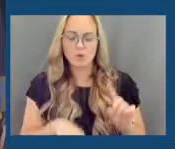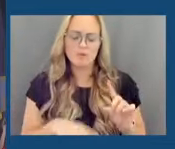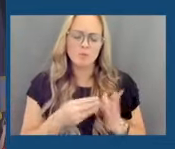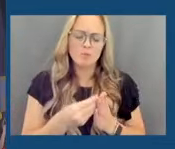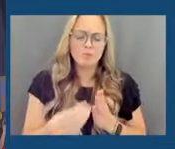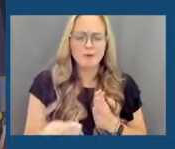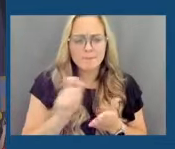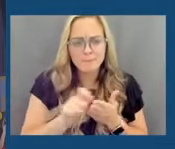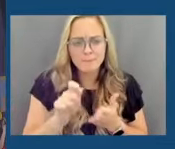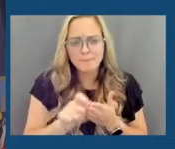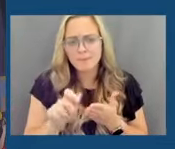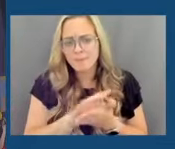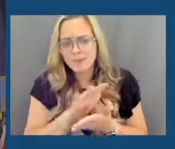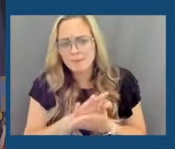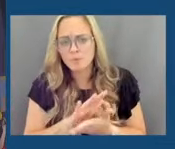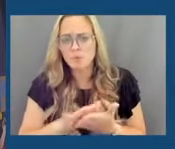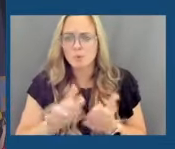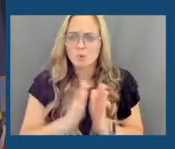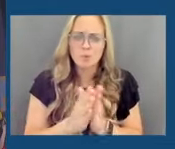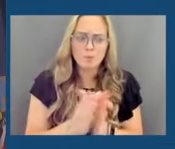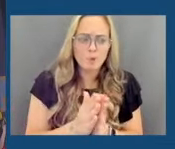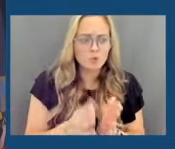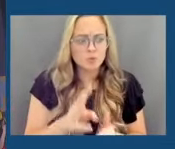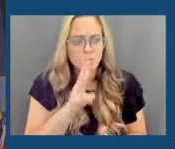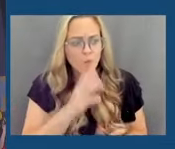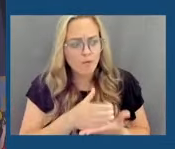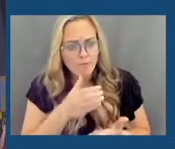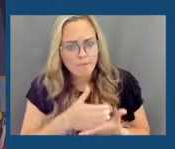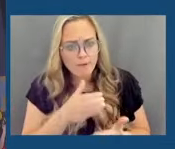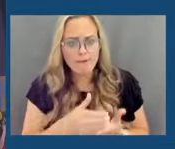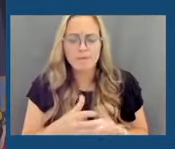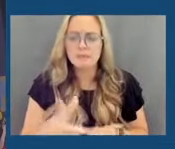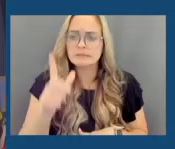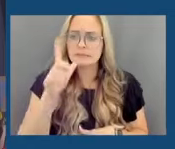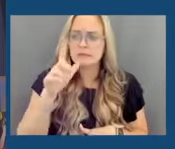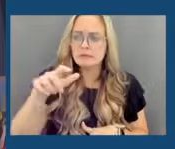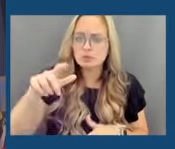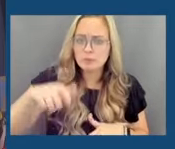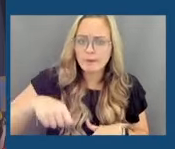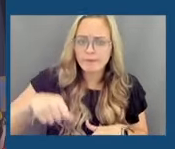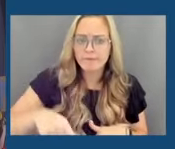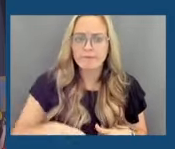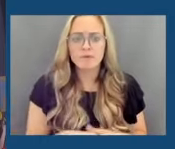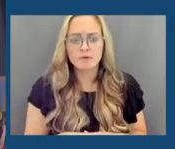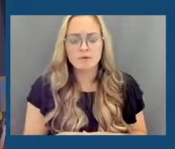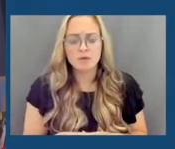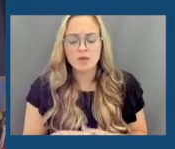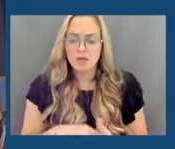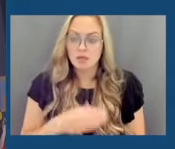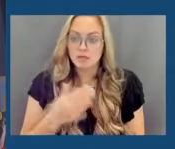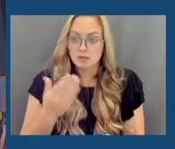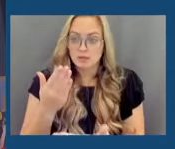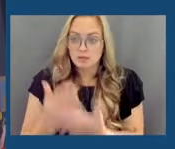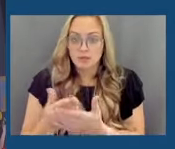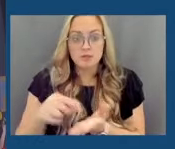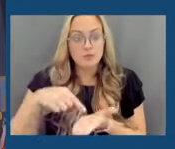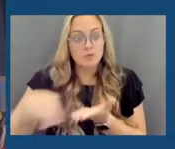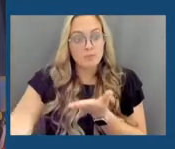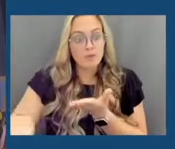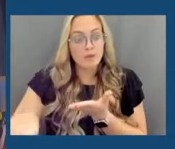and notebooks and the water bottles they picked out and the lunch pails. And we get to the checkout, and she